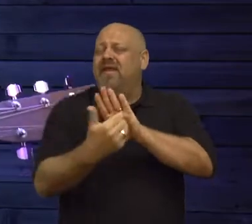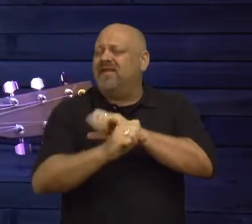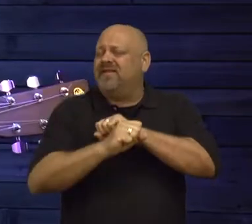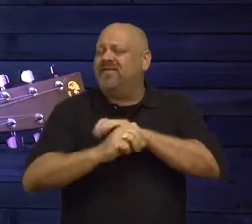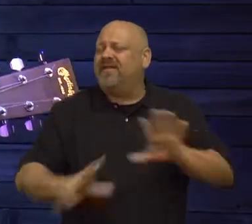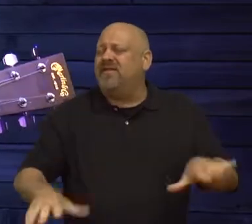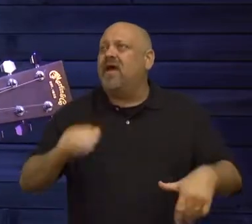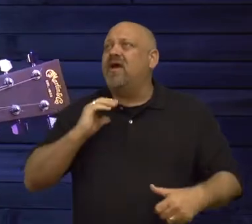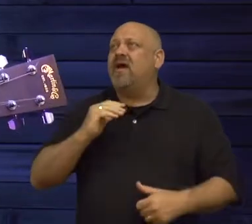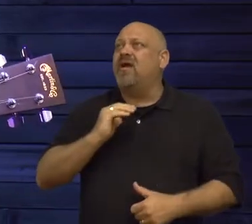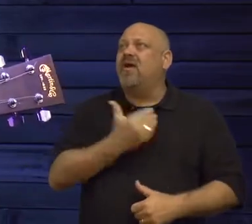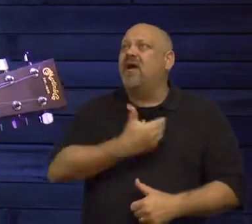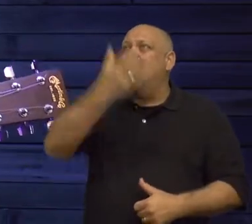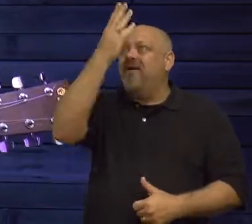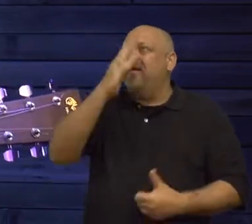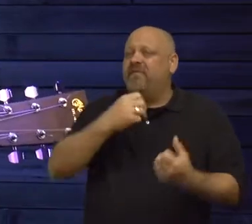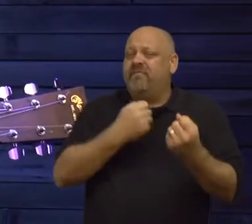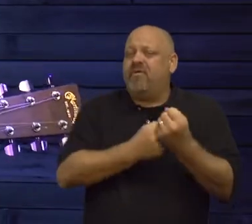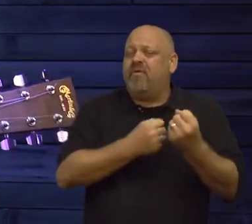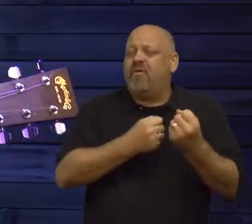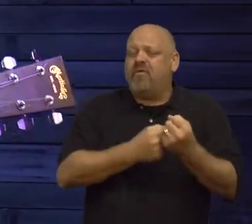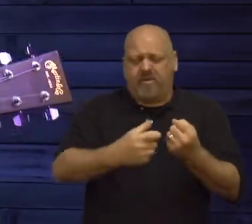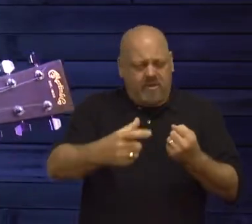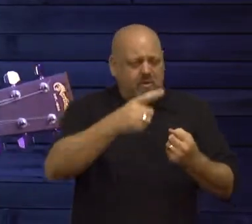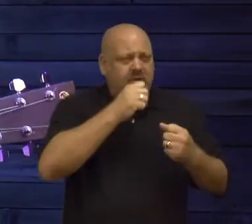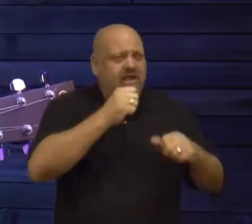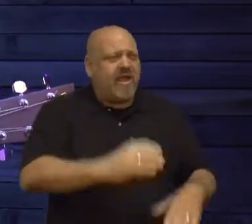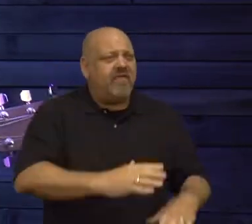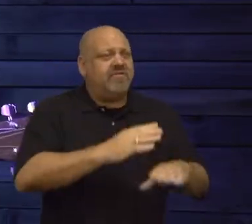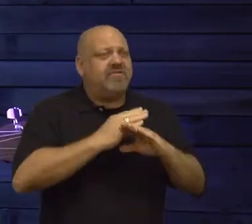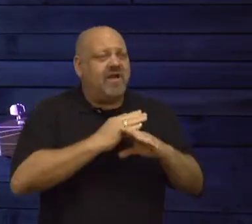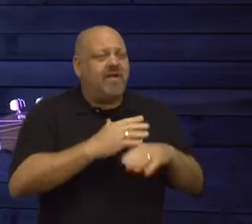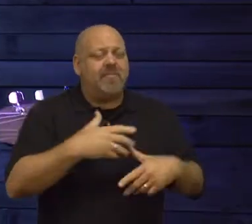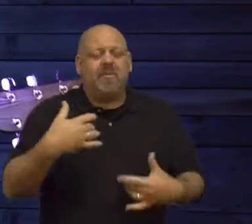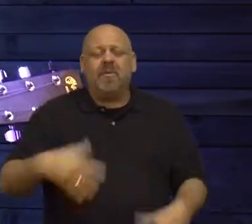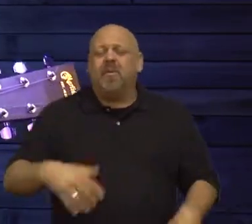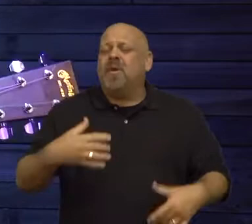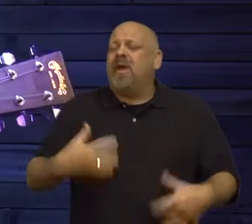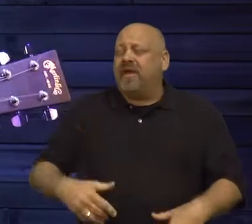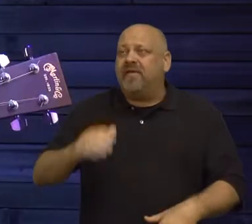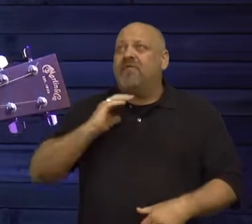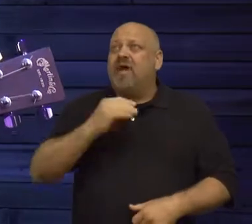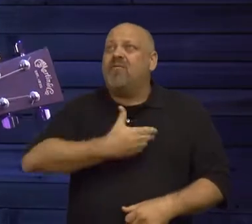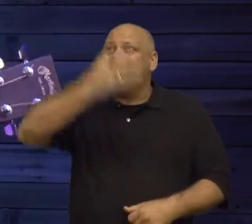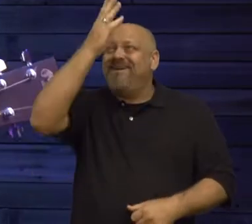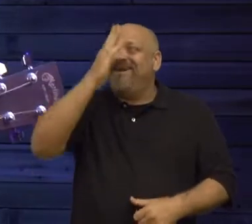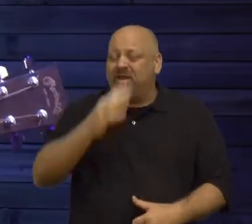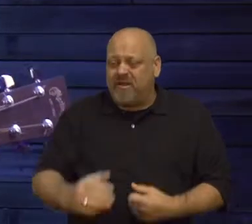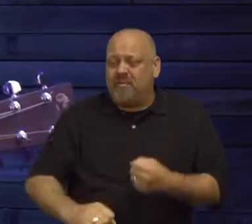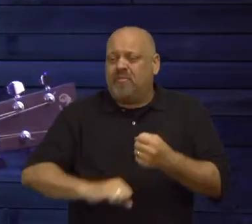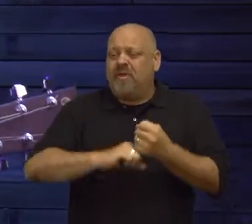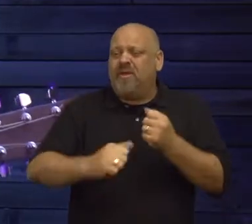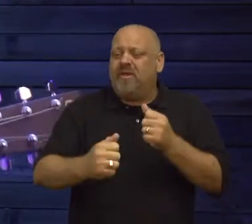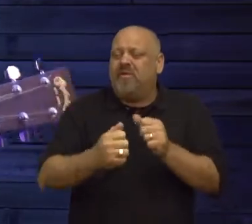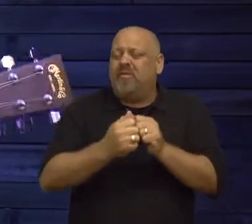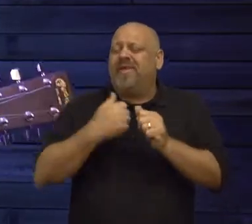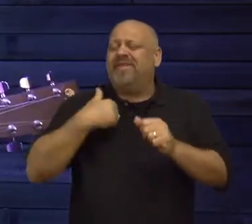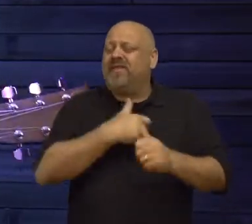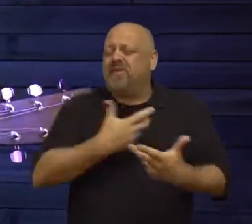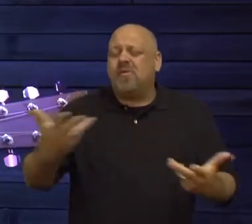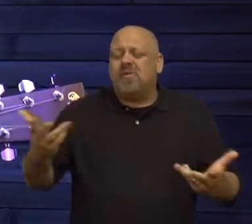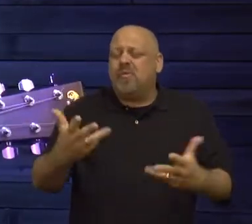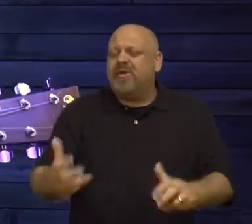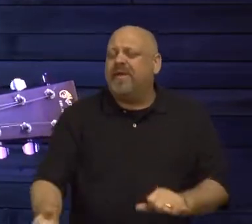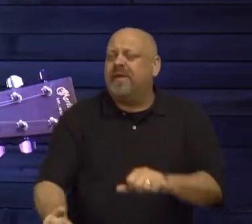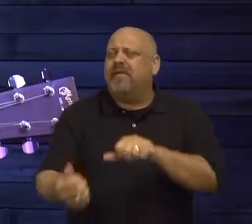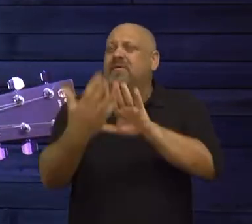stand against? And if our God is for us, then who could ever stop us? And if our God is with us, then